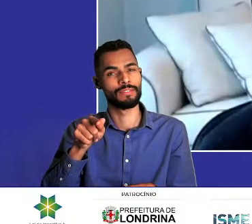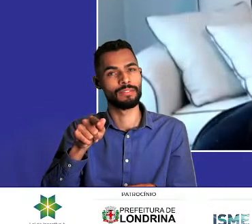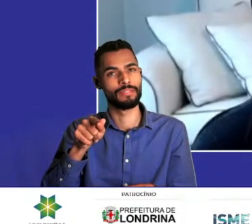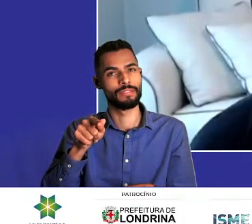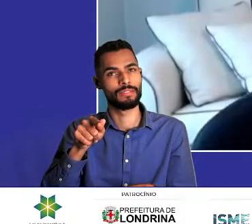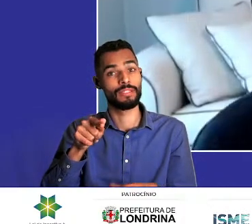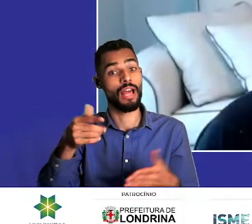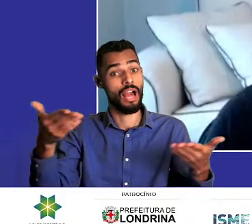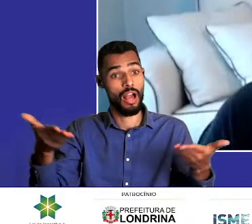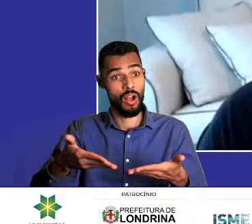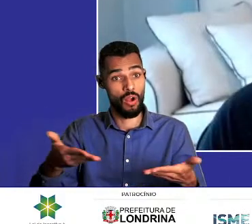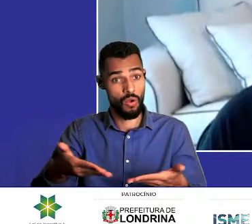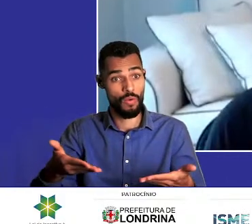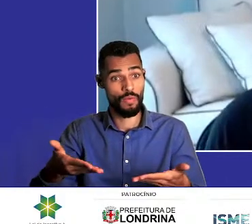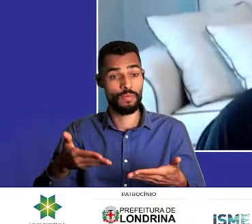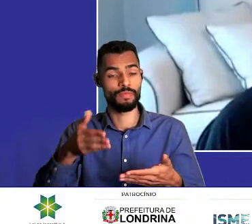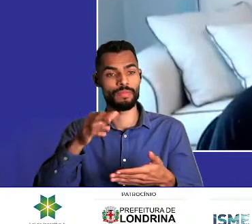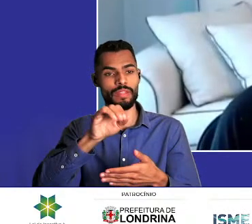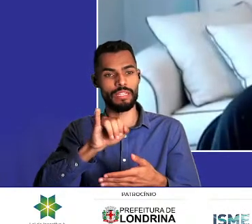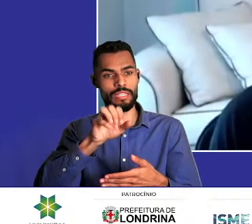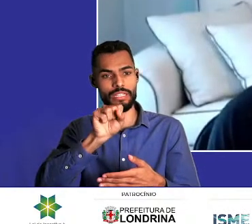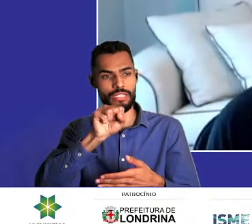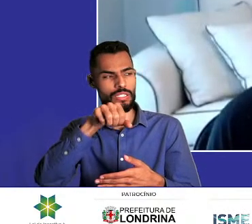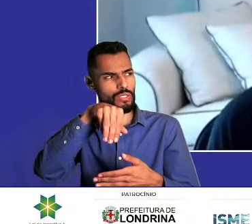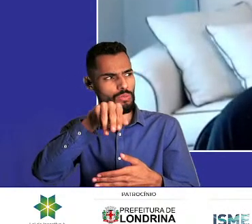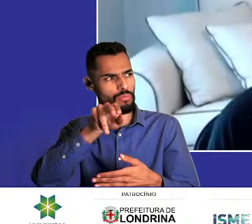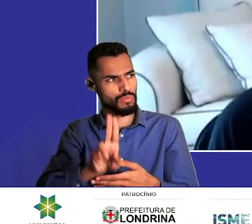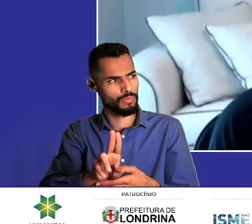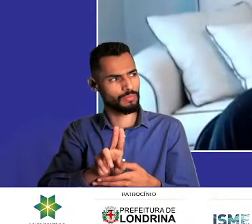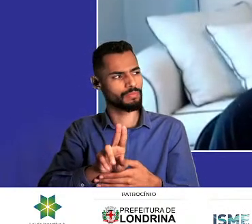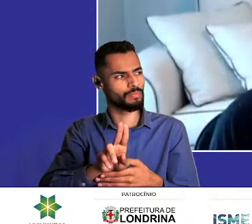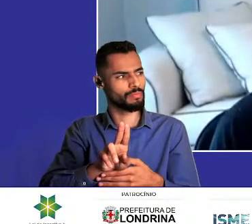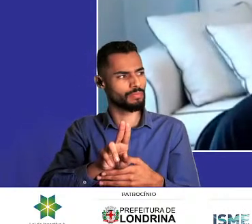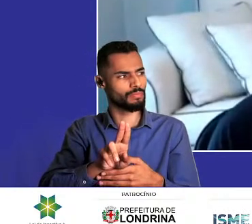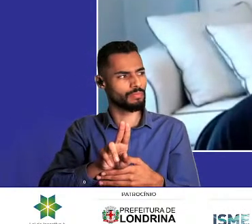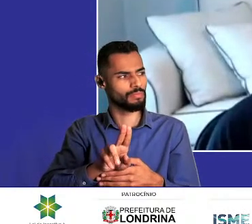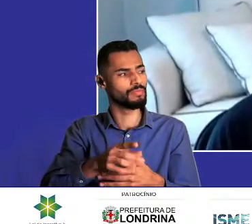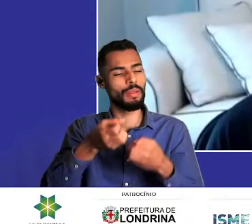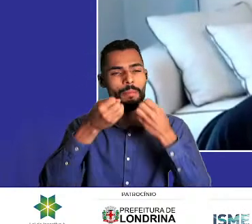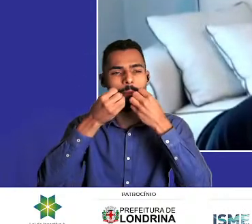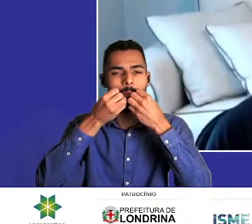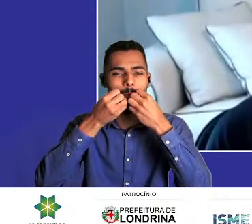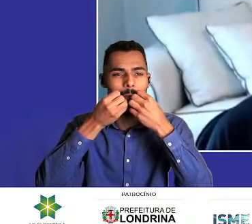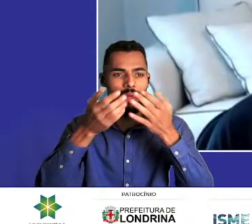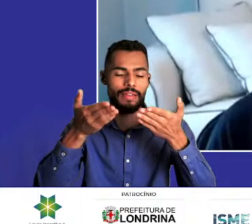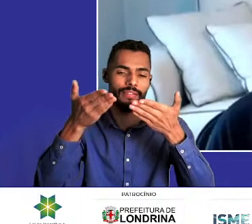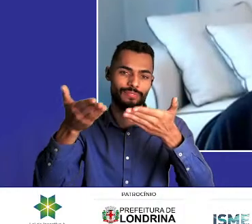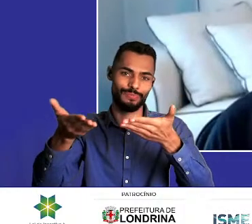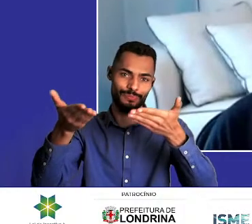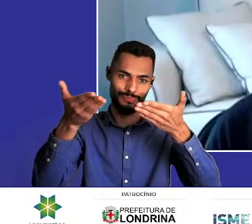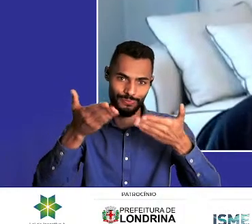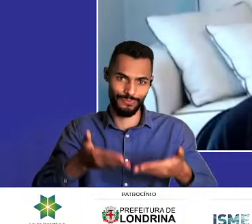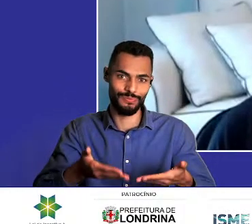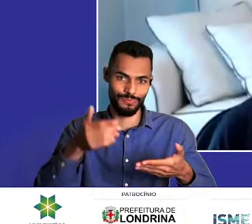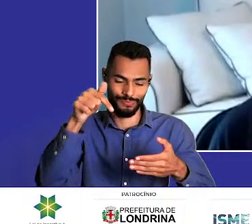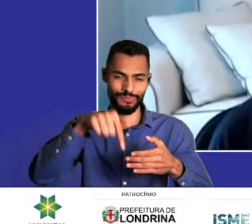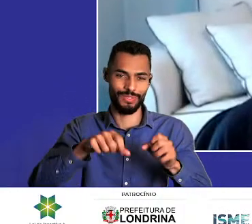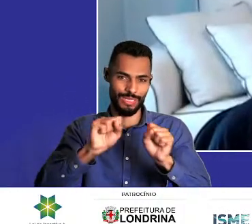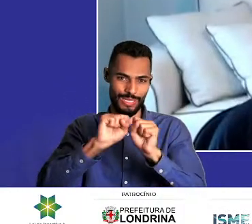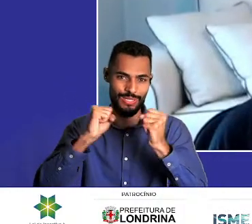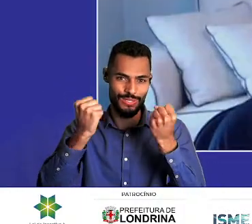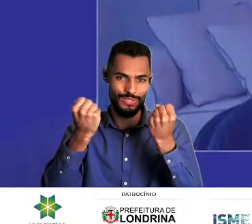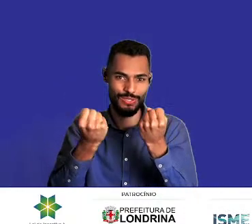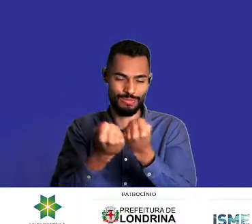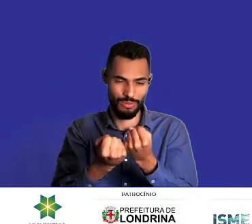Welcome to this symposium. We've reserved 20 minutes for you and 10 minutes for